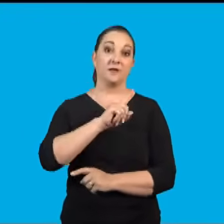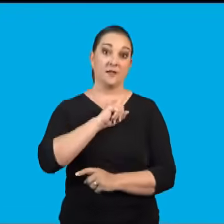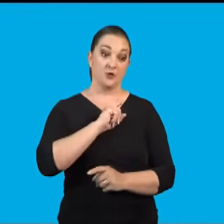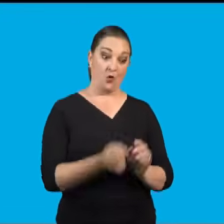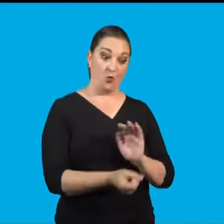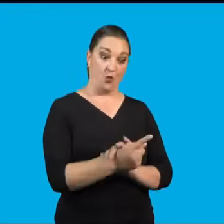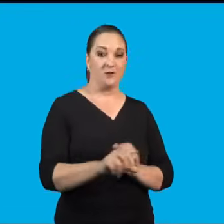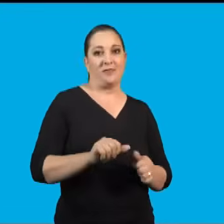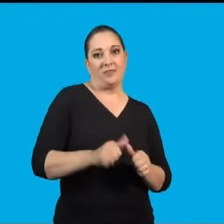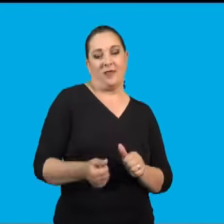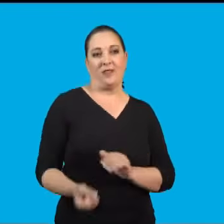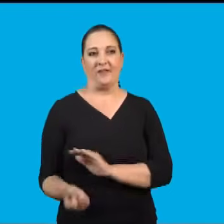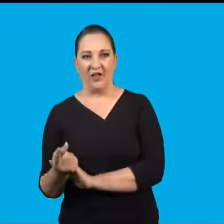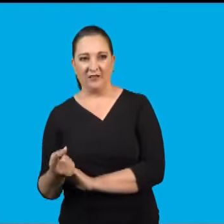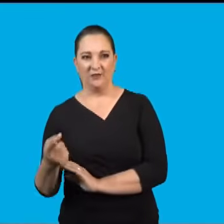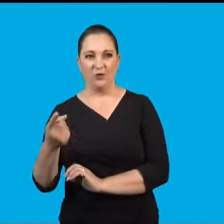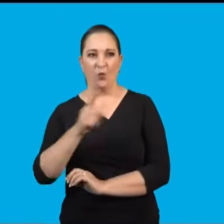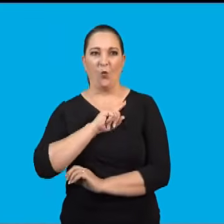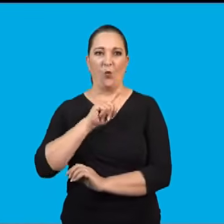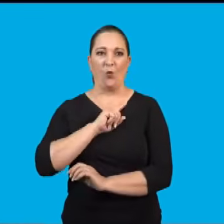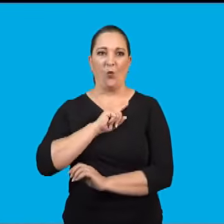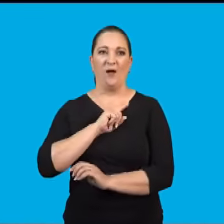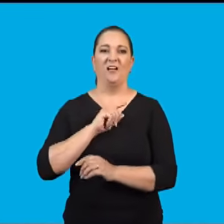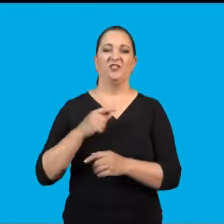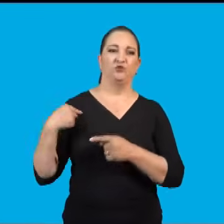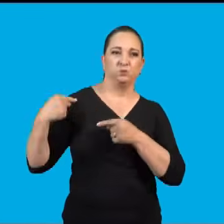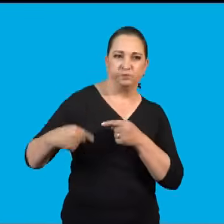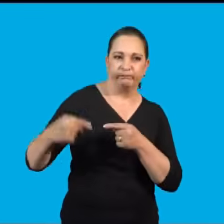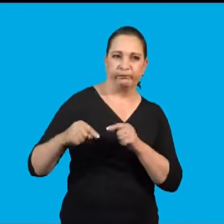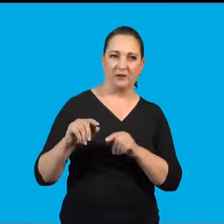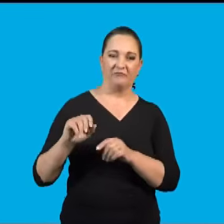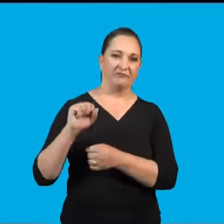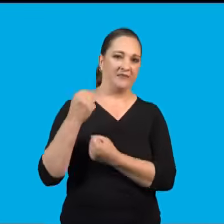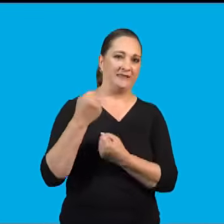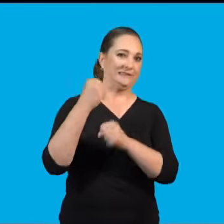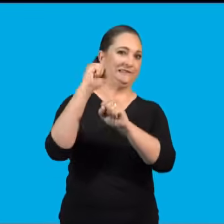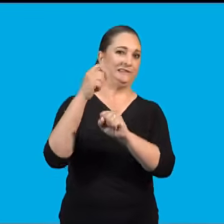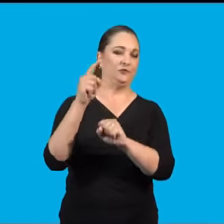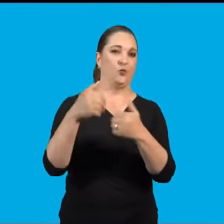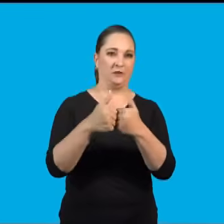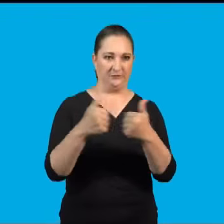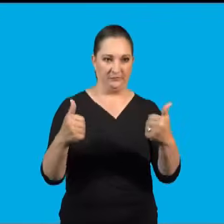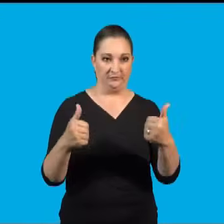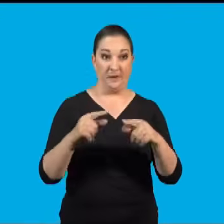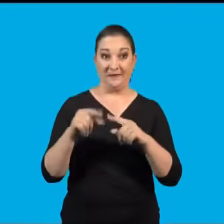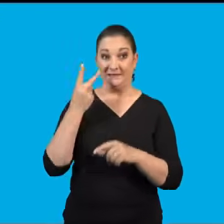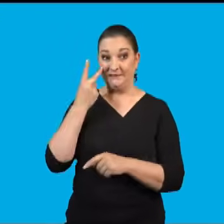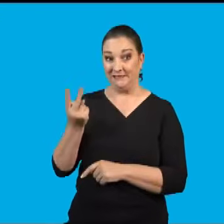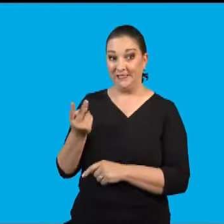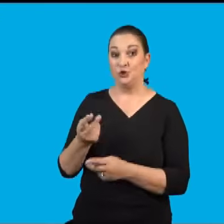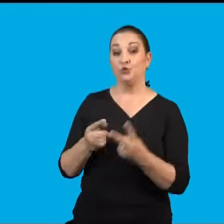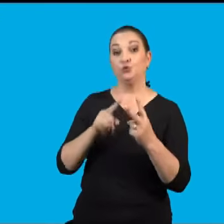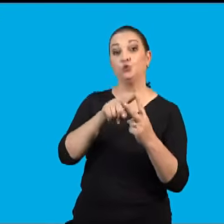effect in the struggle against apartheid, and give 2 responses. Please make sure that you do that, and you can see the